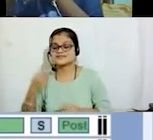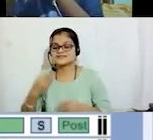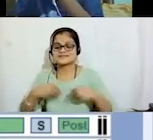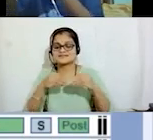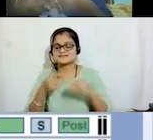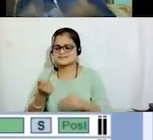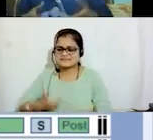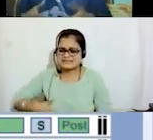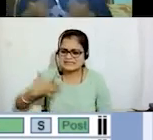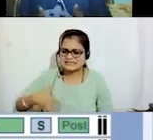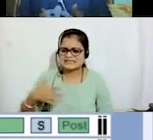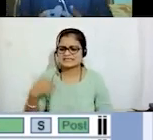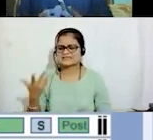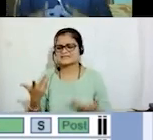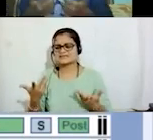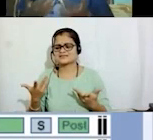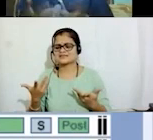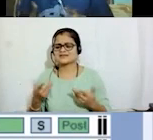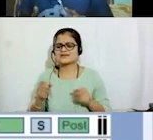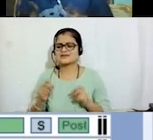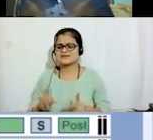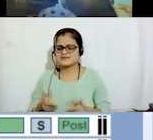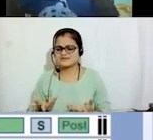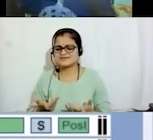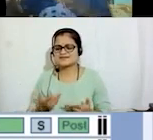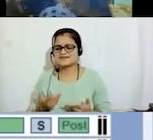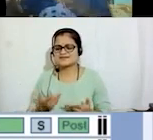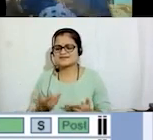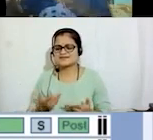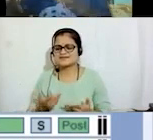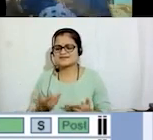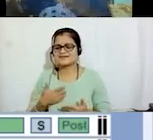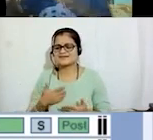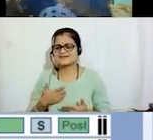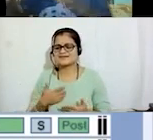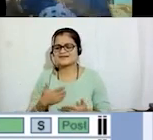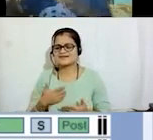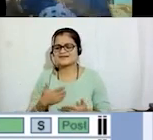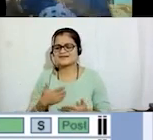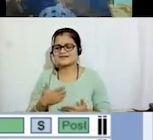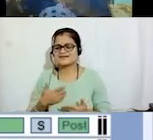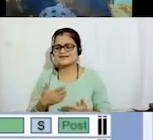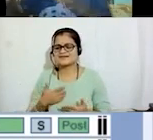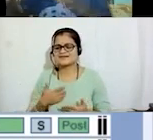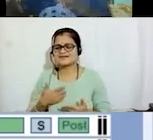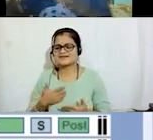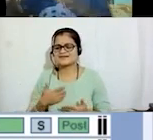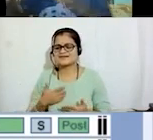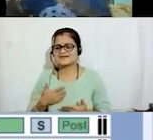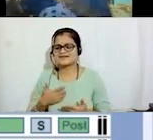so high. So he's saying like, doesn't matter, I'll get it is the